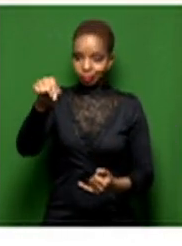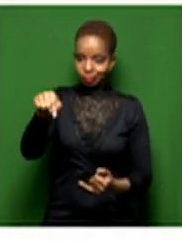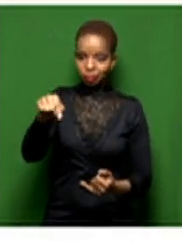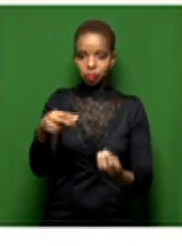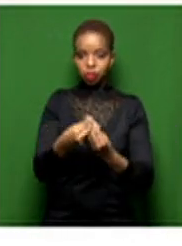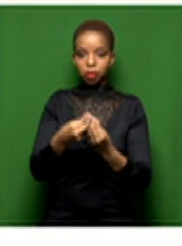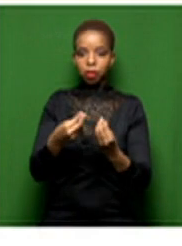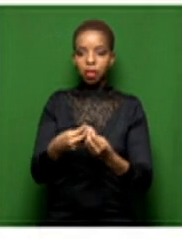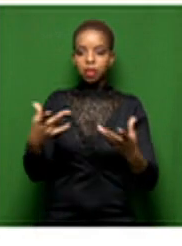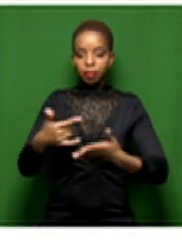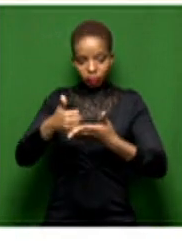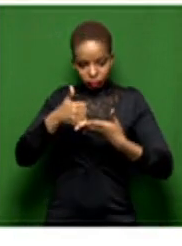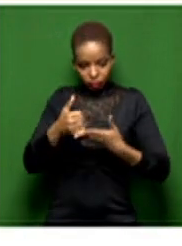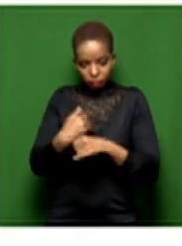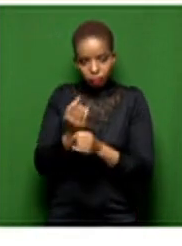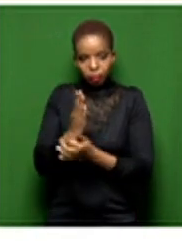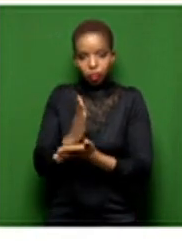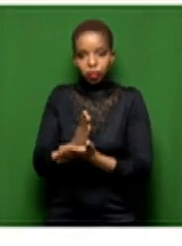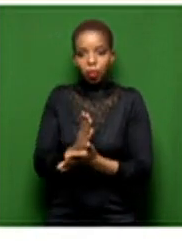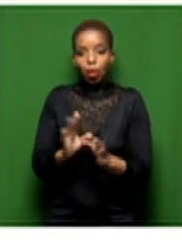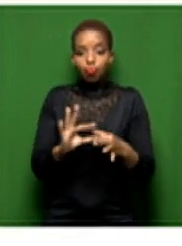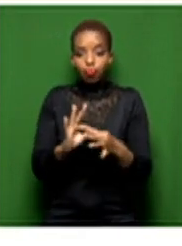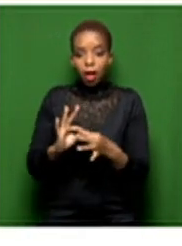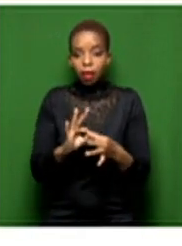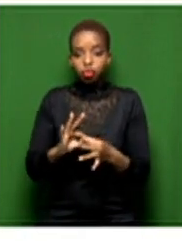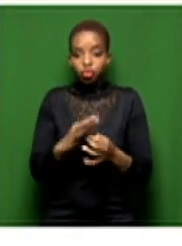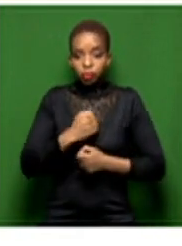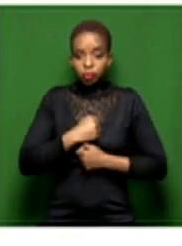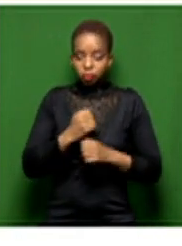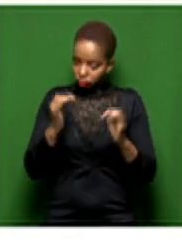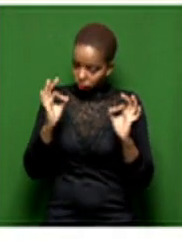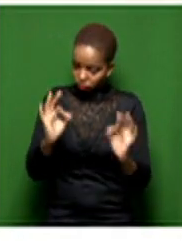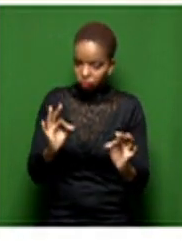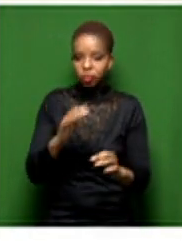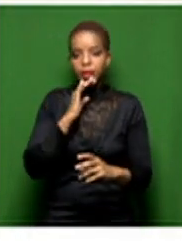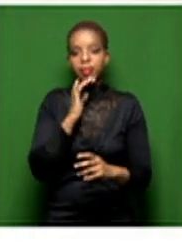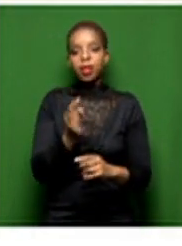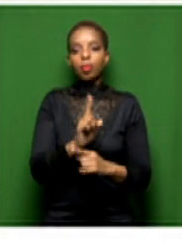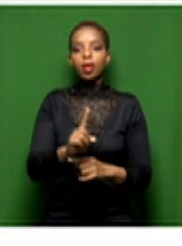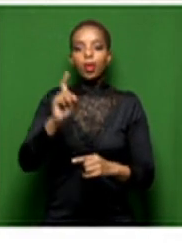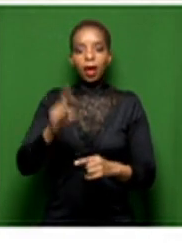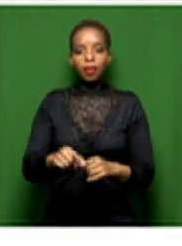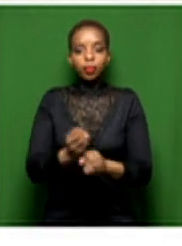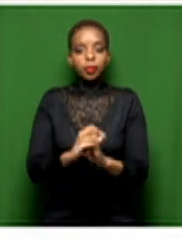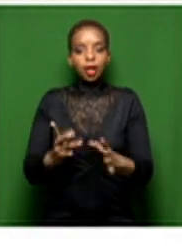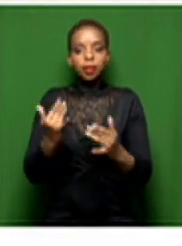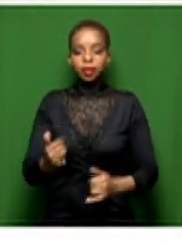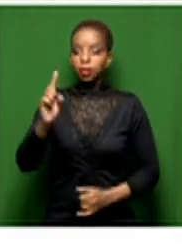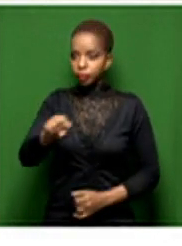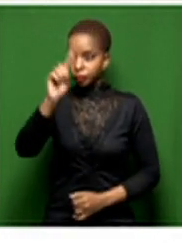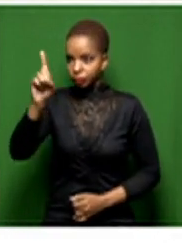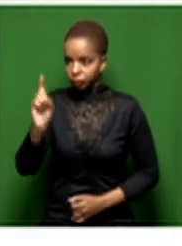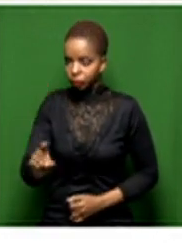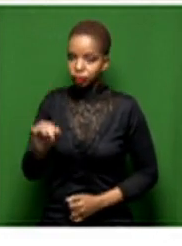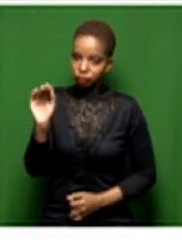healthy relationship or marriage, you need to just brave up and start asking this question. You cannot find a nice way